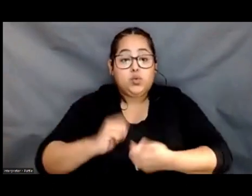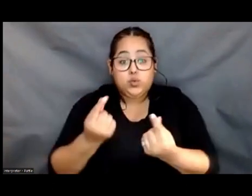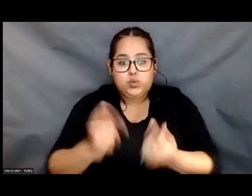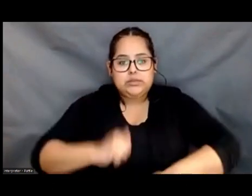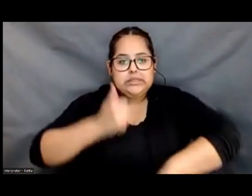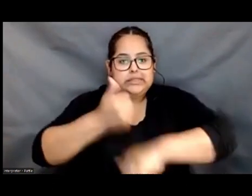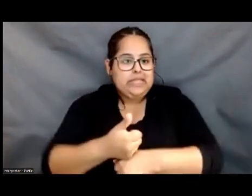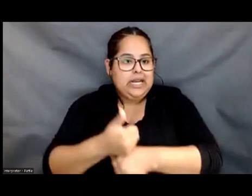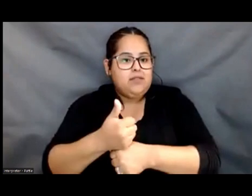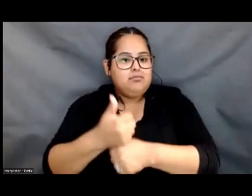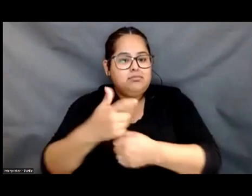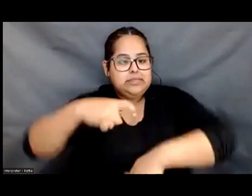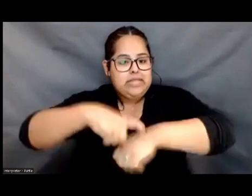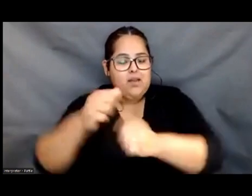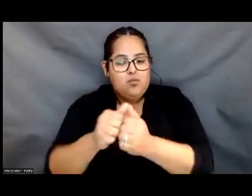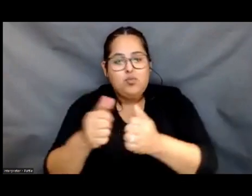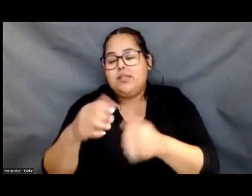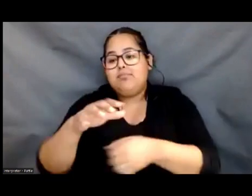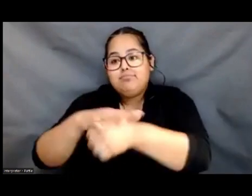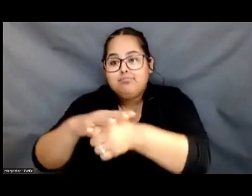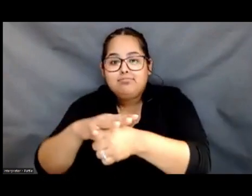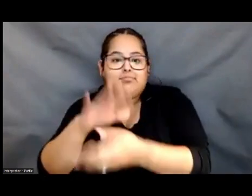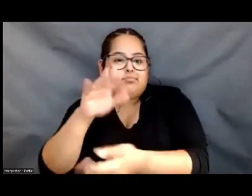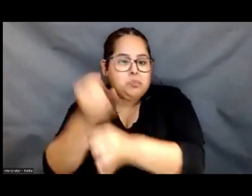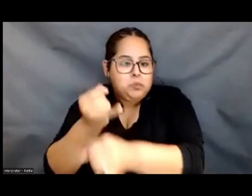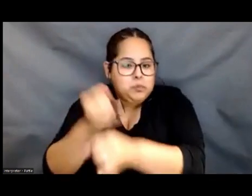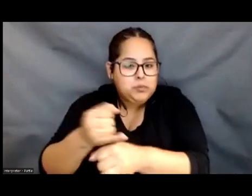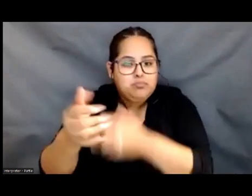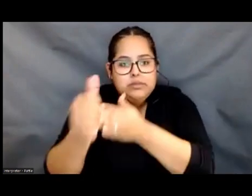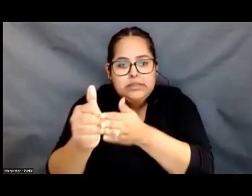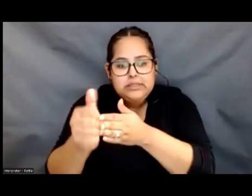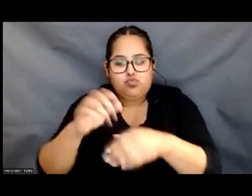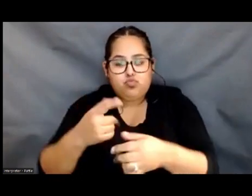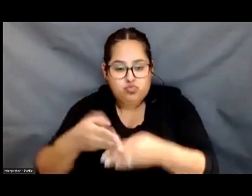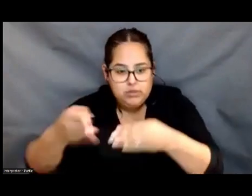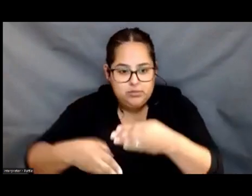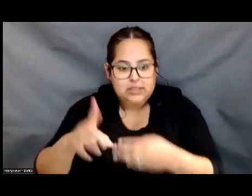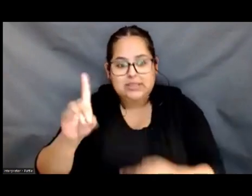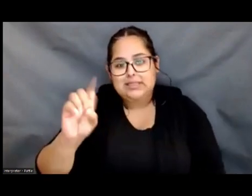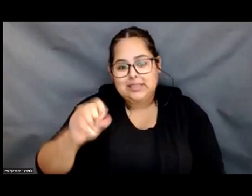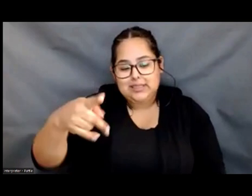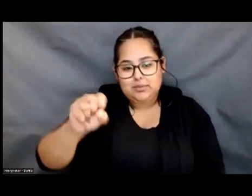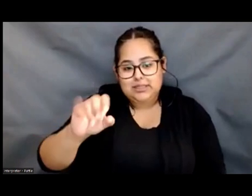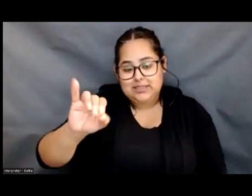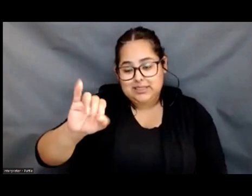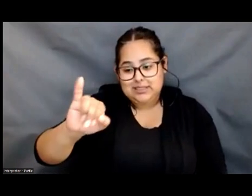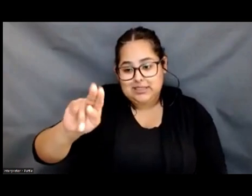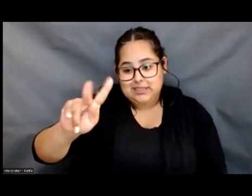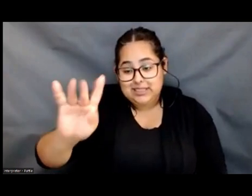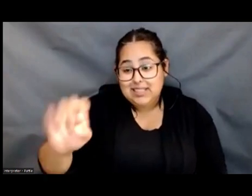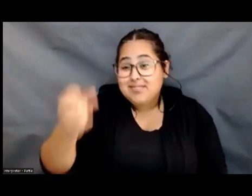DSPS intakes. Again, it is important that in order for the AIM app to be fully complete, they do need to upload